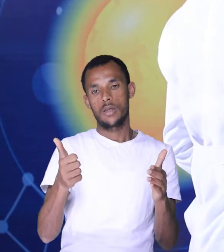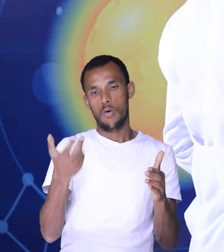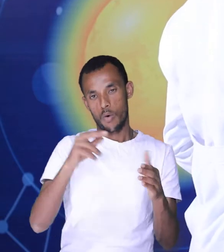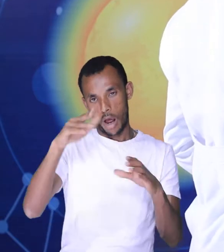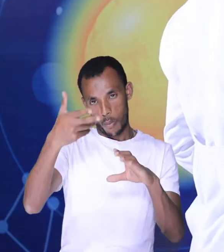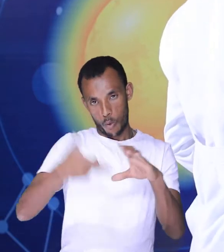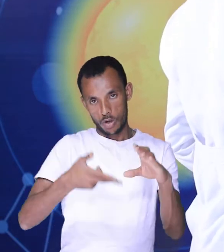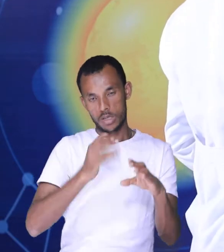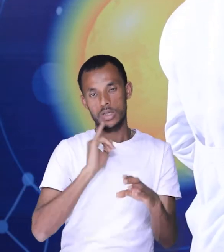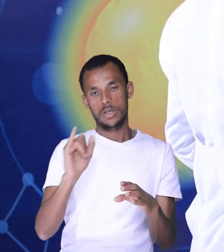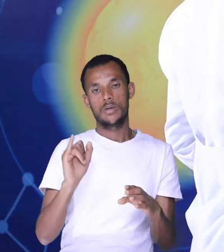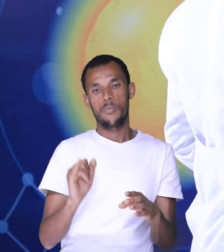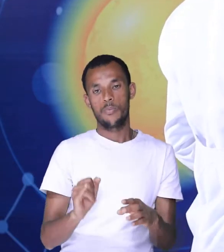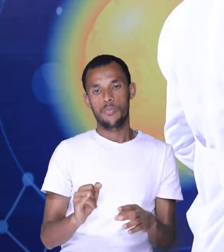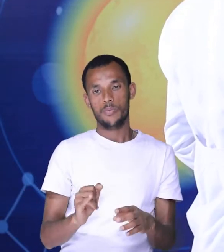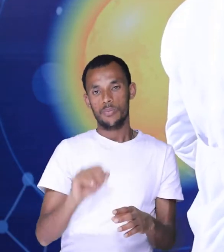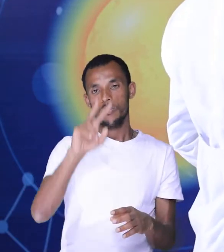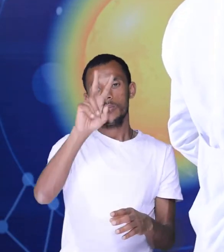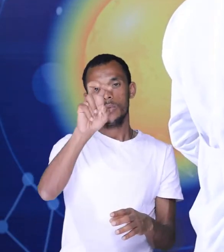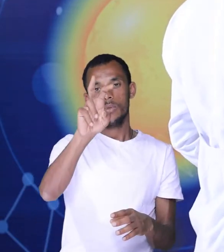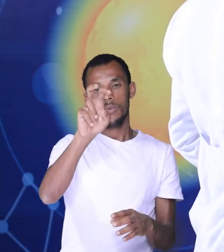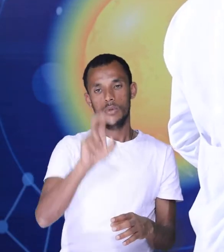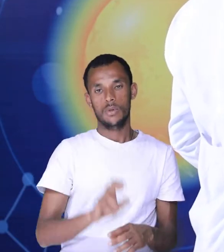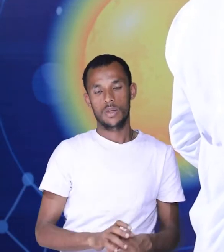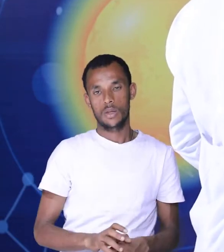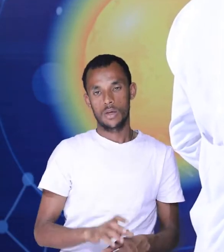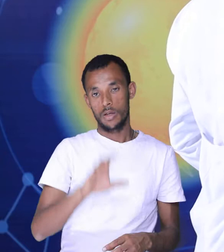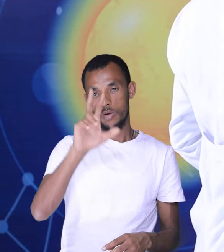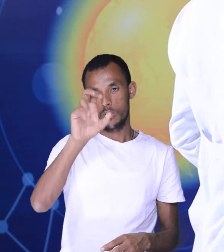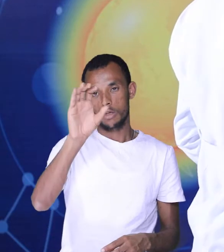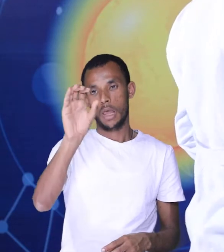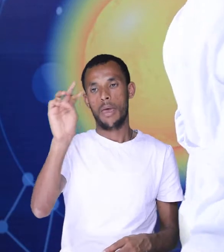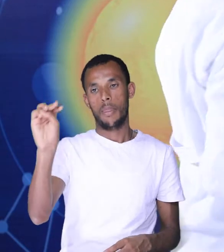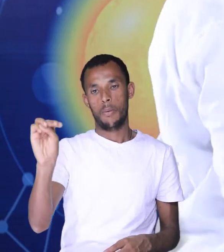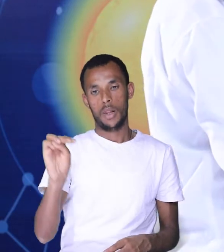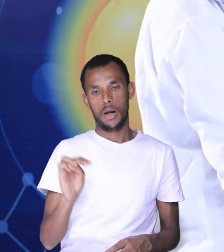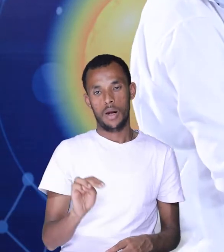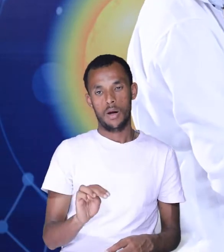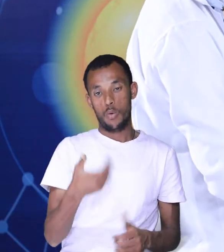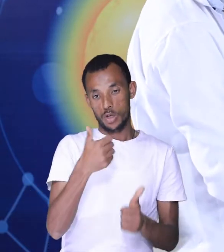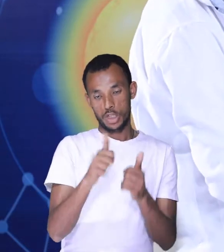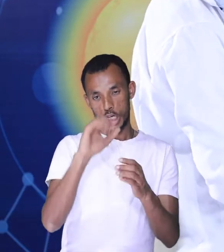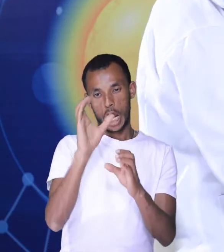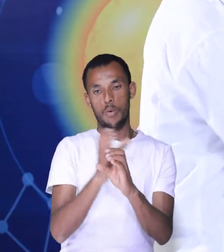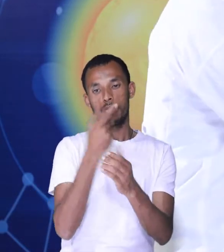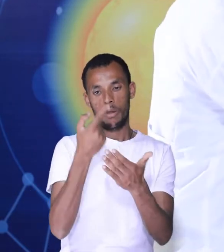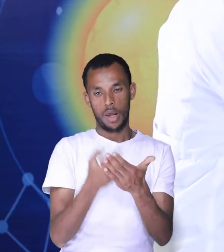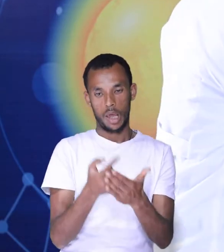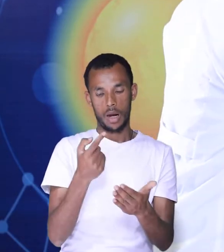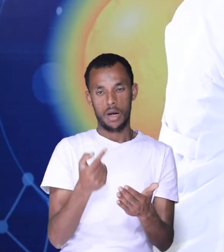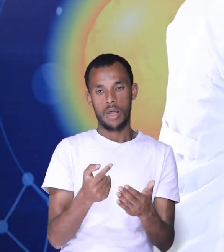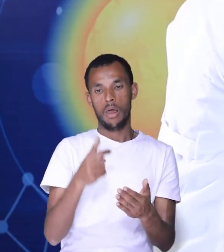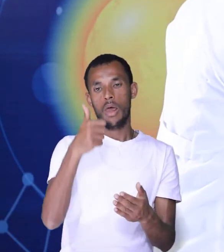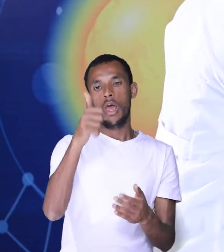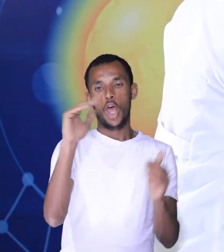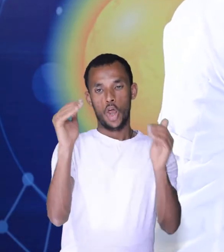hypotenuse one is 20 centimeter, which is calculated here. So